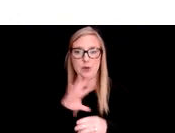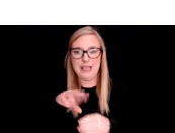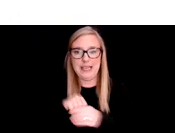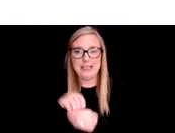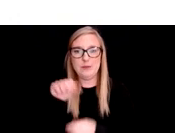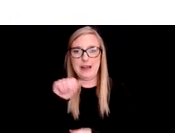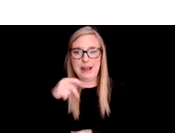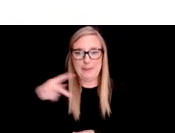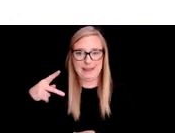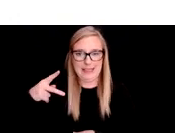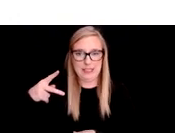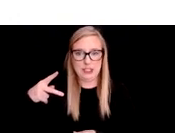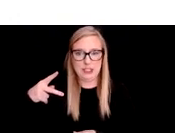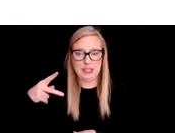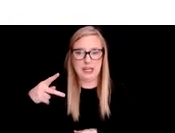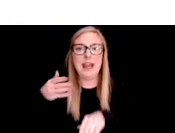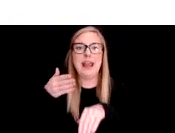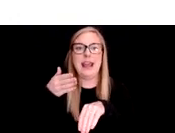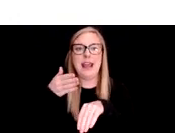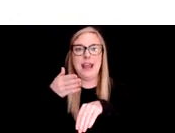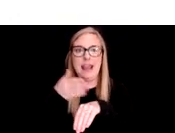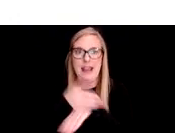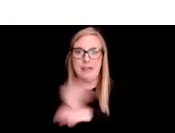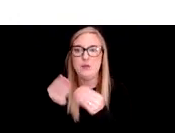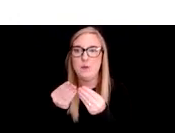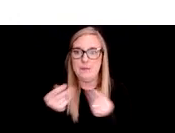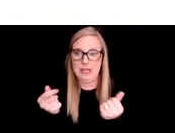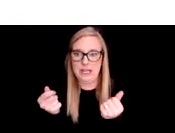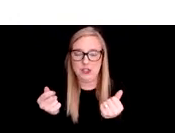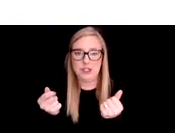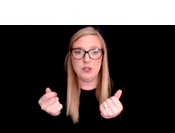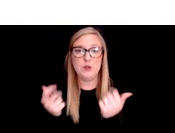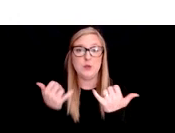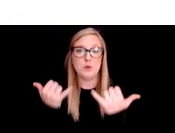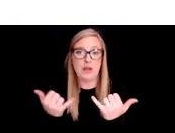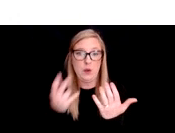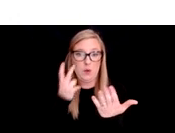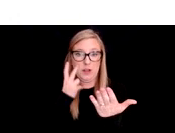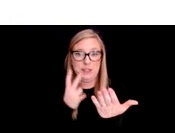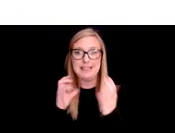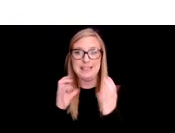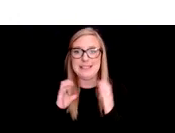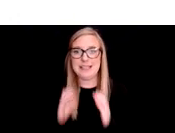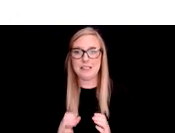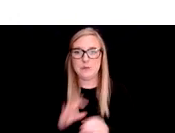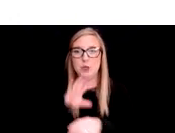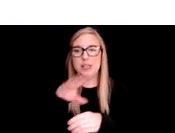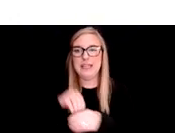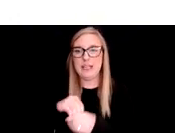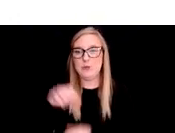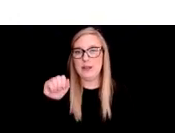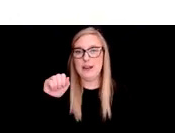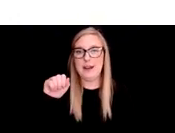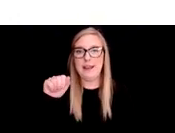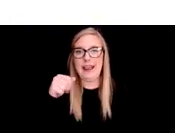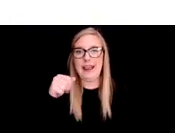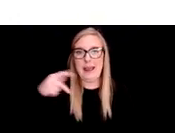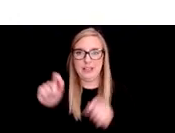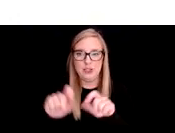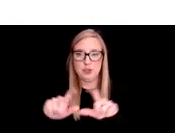interface after remediation. So what we're looking at now is the customer engagement application zoomed in to that